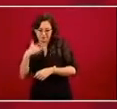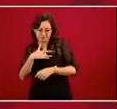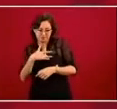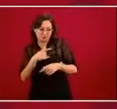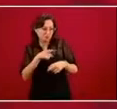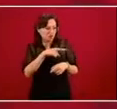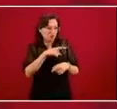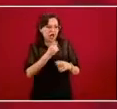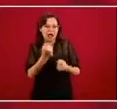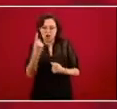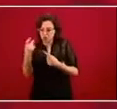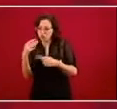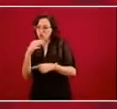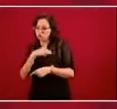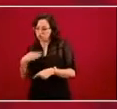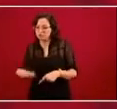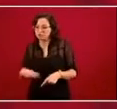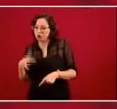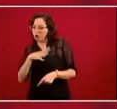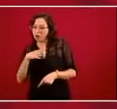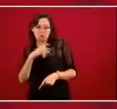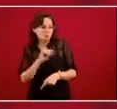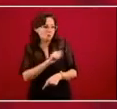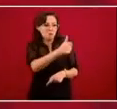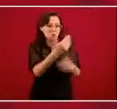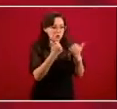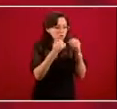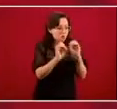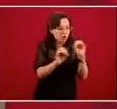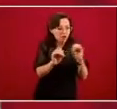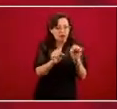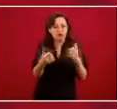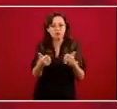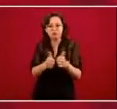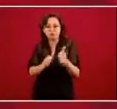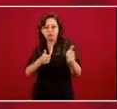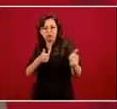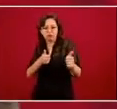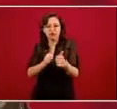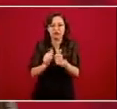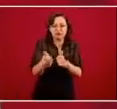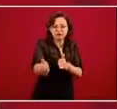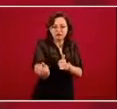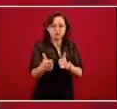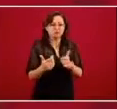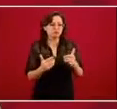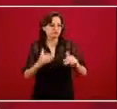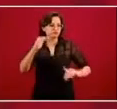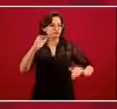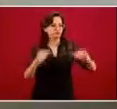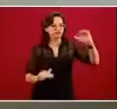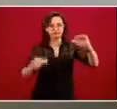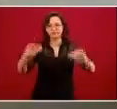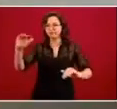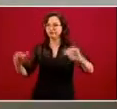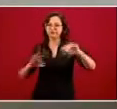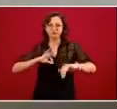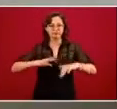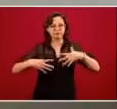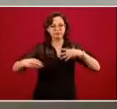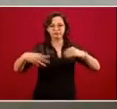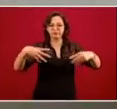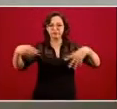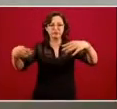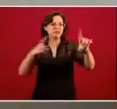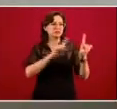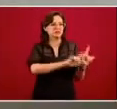the regions. The scientific consultation groups, when they identified this asynchrony and this unequal